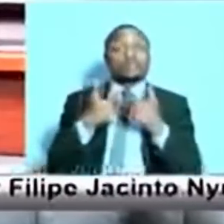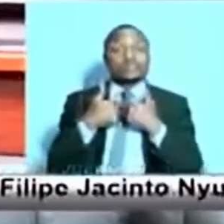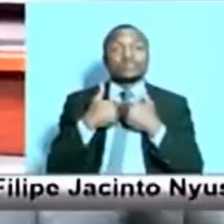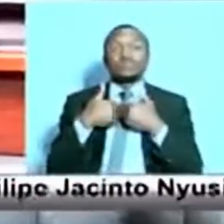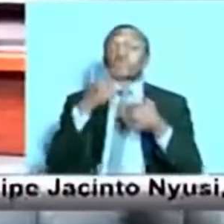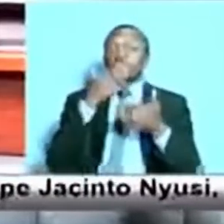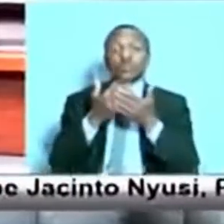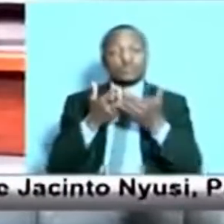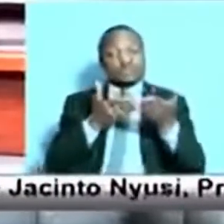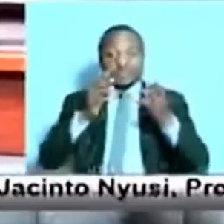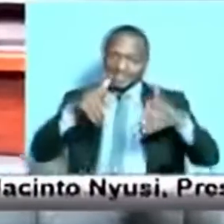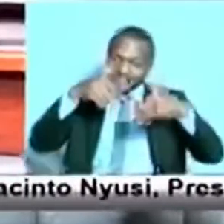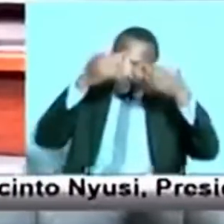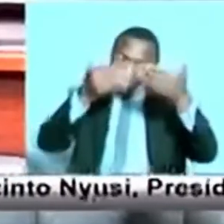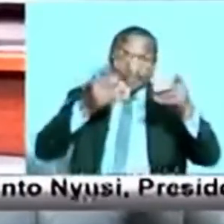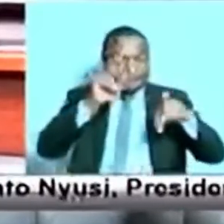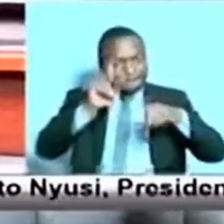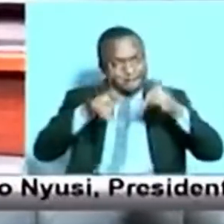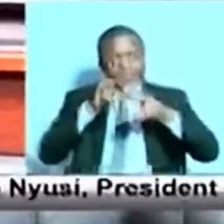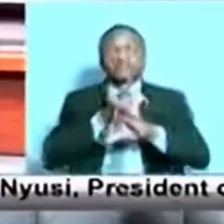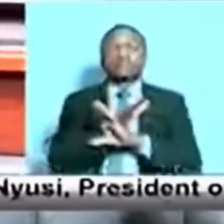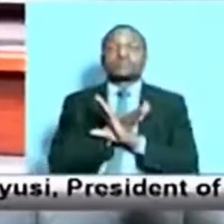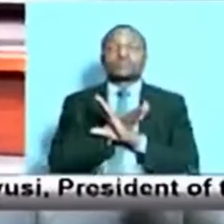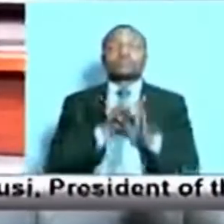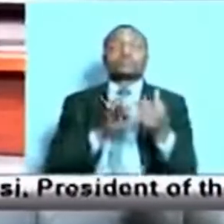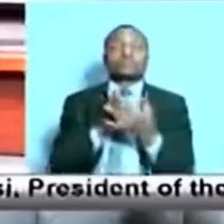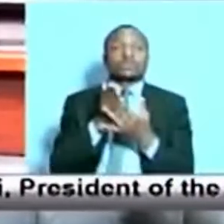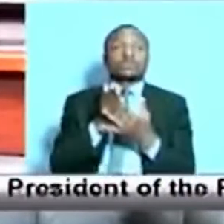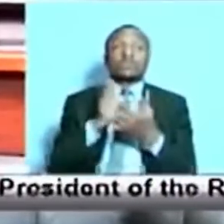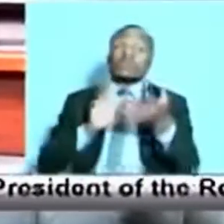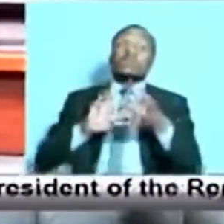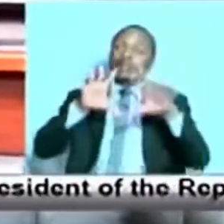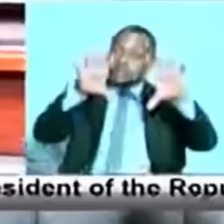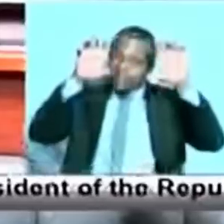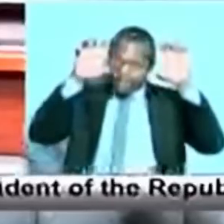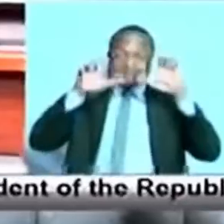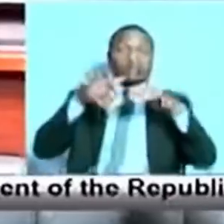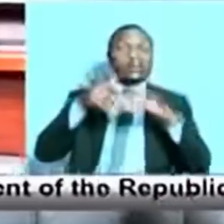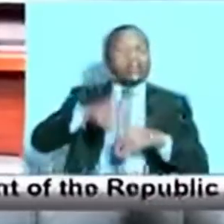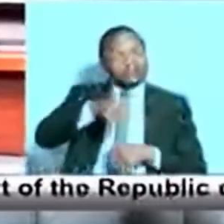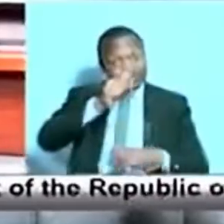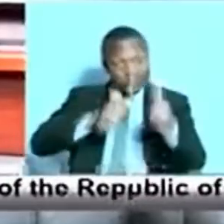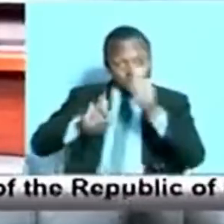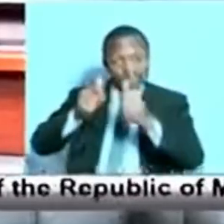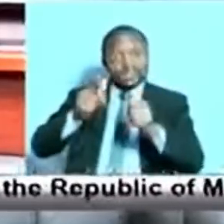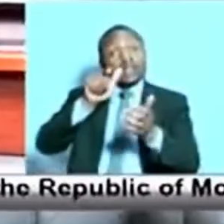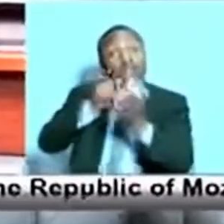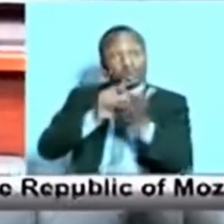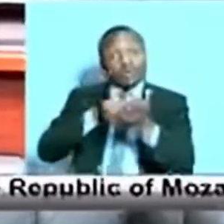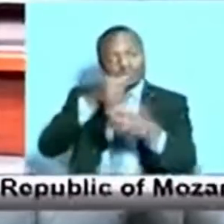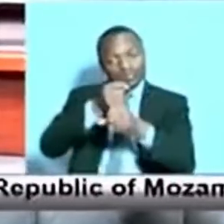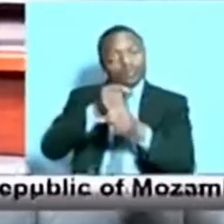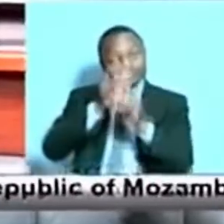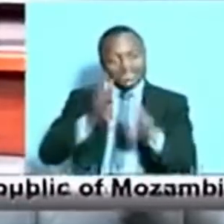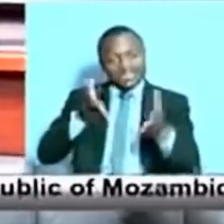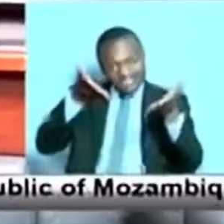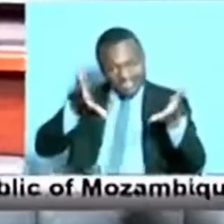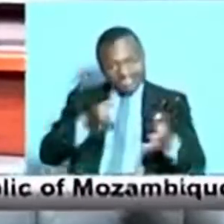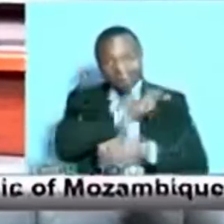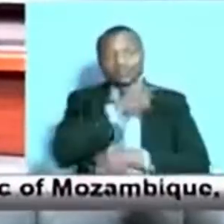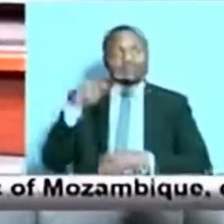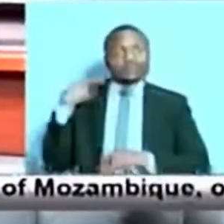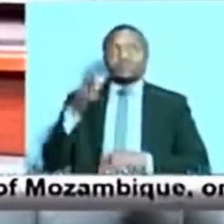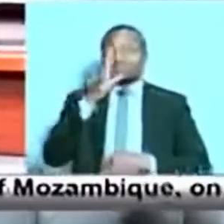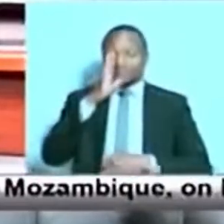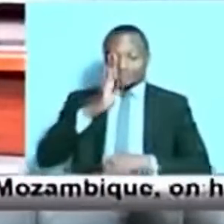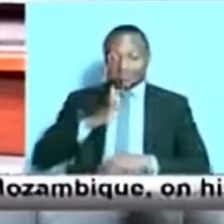proper service delivery for the Zambian people through the executive and ourselves who are lawmakers in this house. Madam